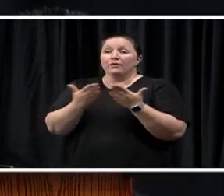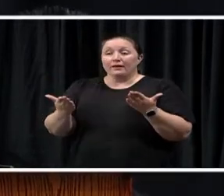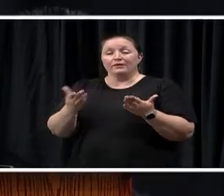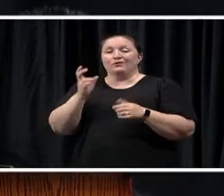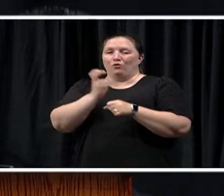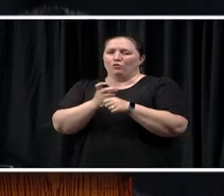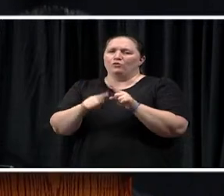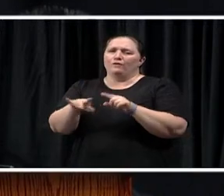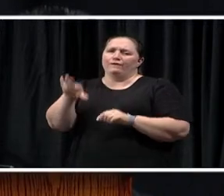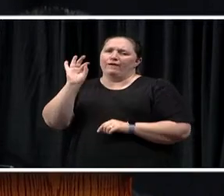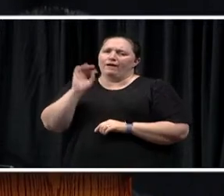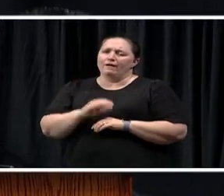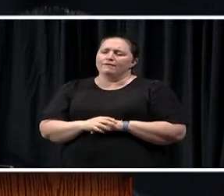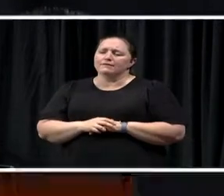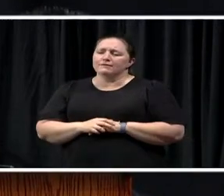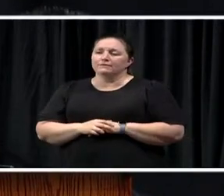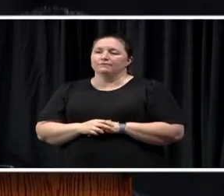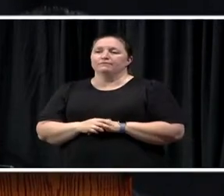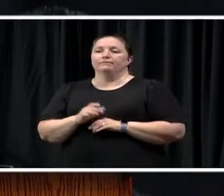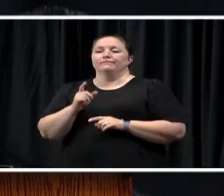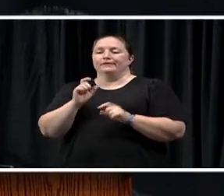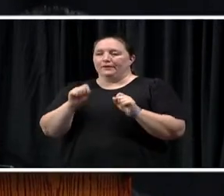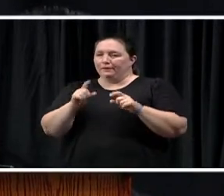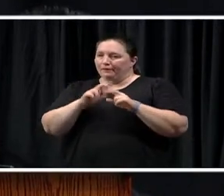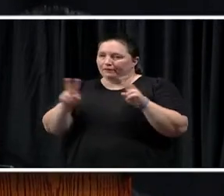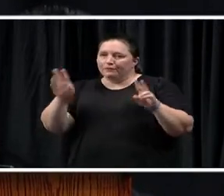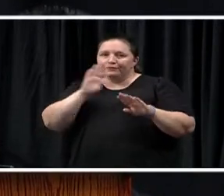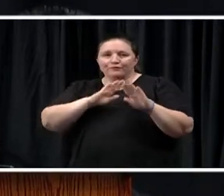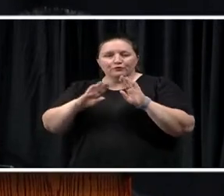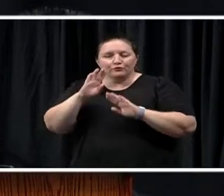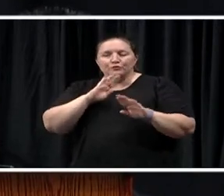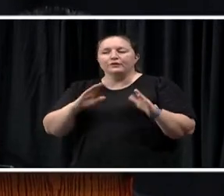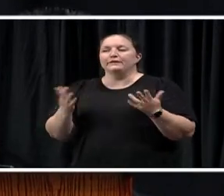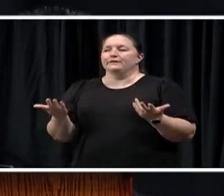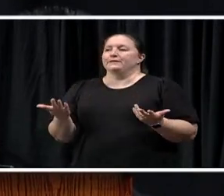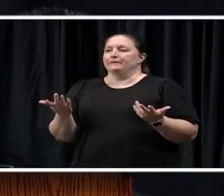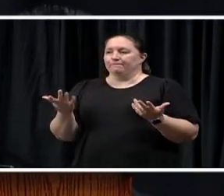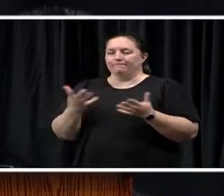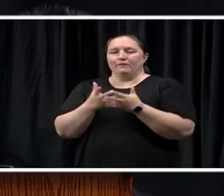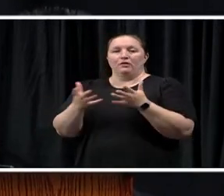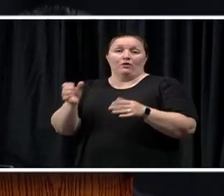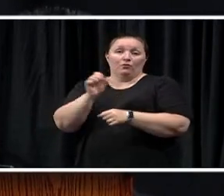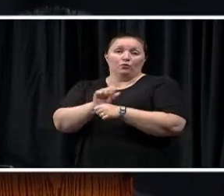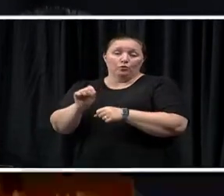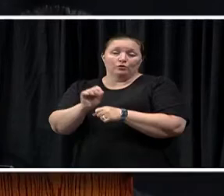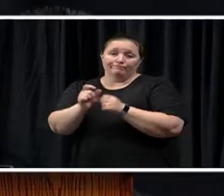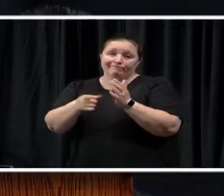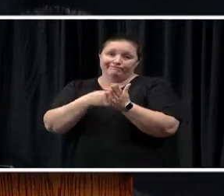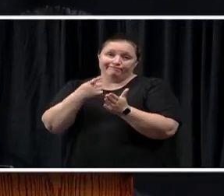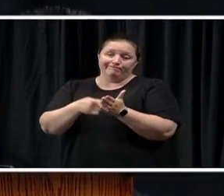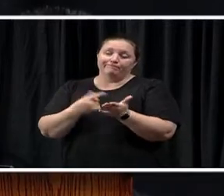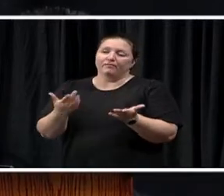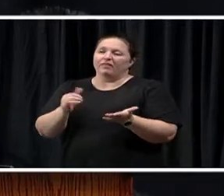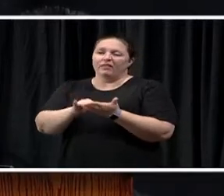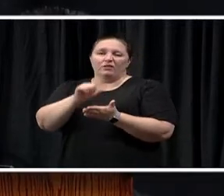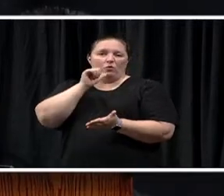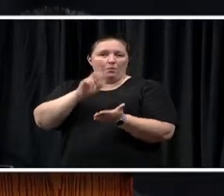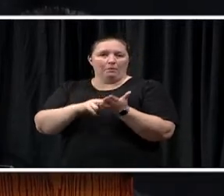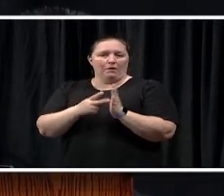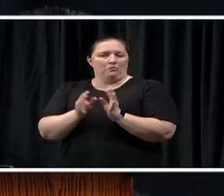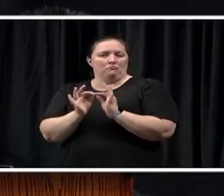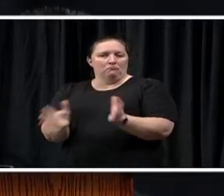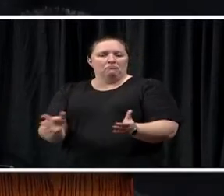to find. They inspire endless frustration, and they require a lot of work. That doesn't mean they aren't worth it.